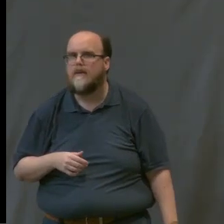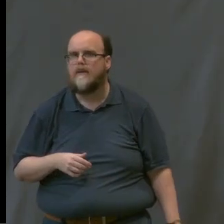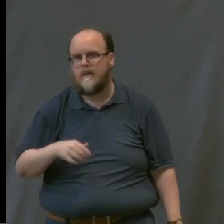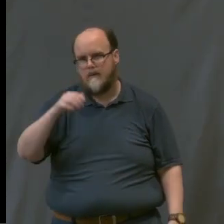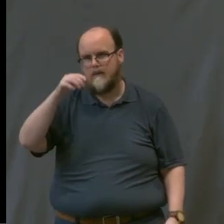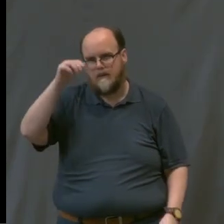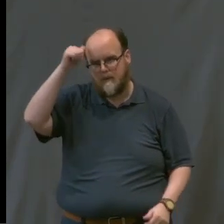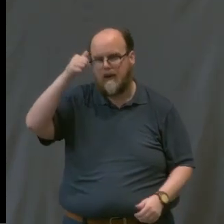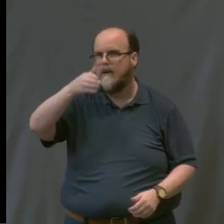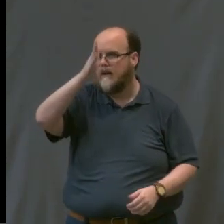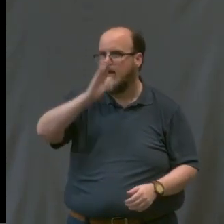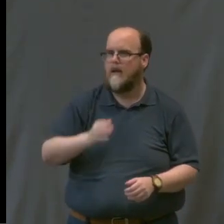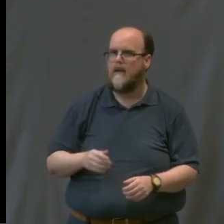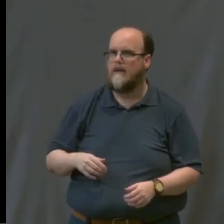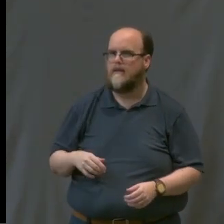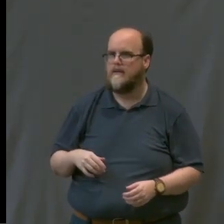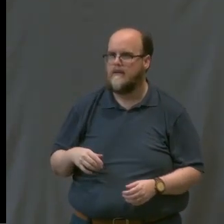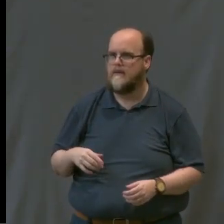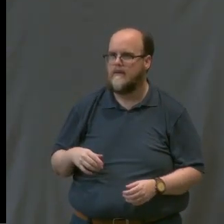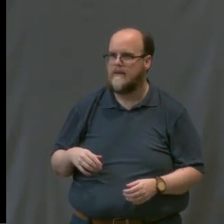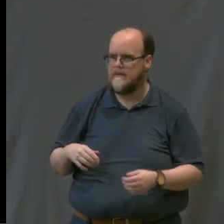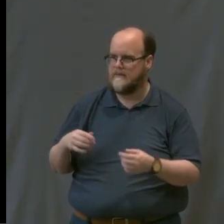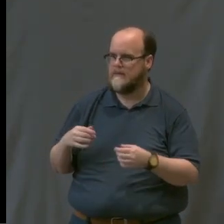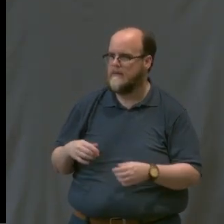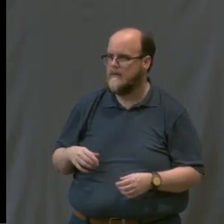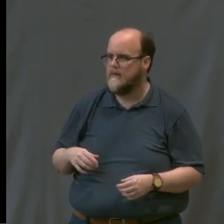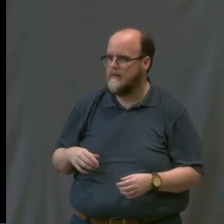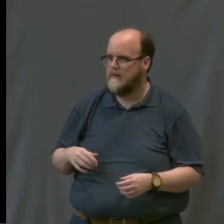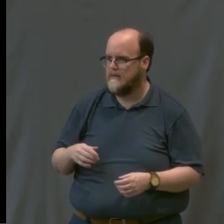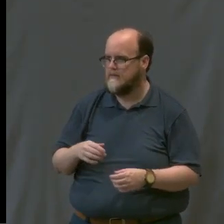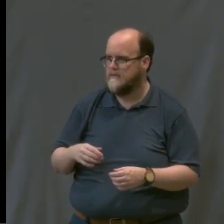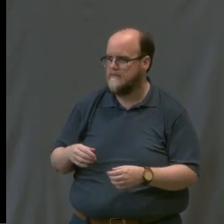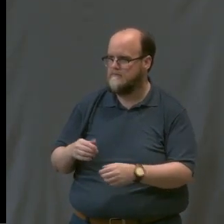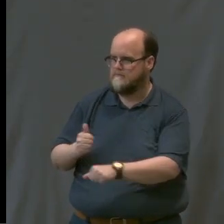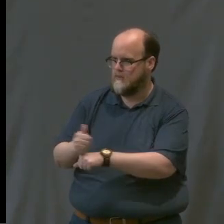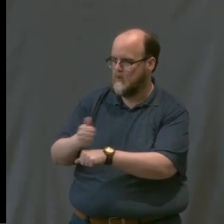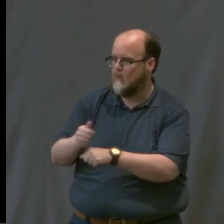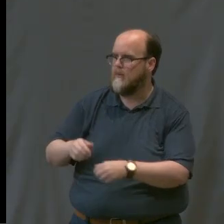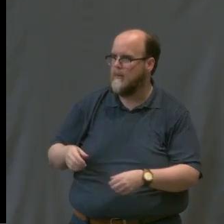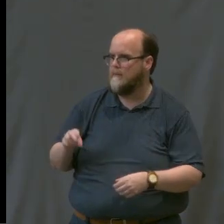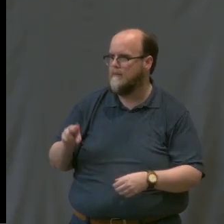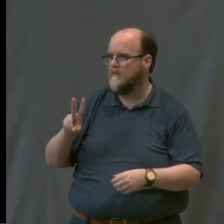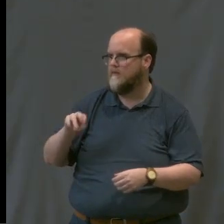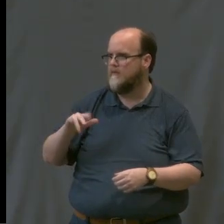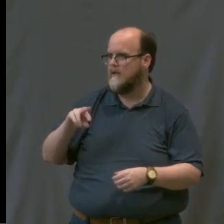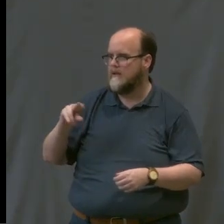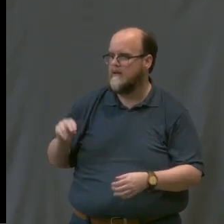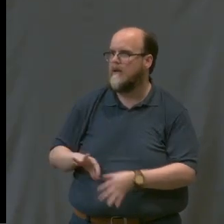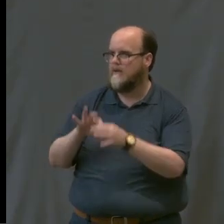Remember, God is making a case against the villain of the book of Revelation, like he's in court.